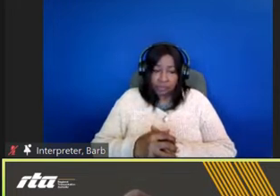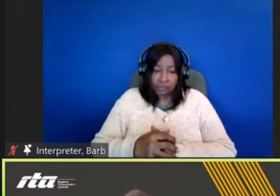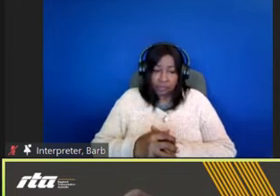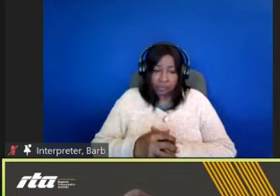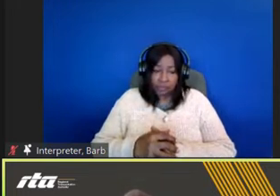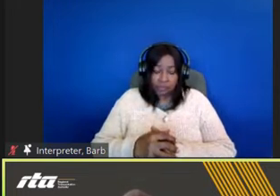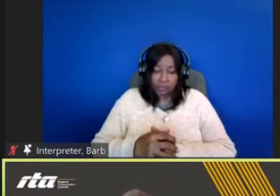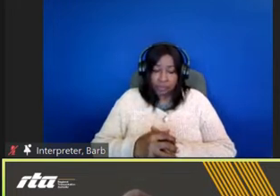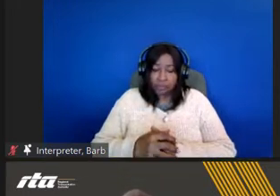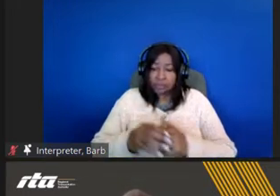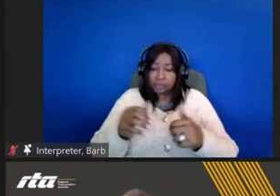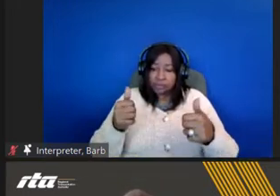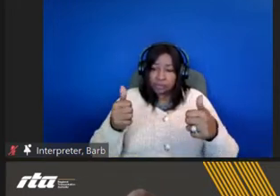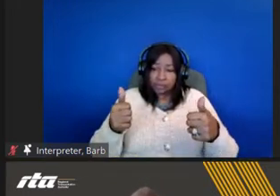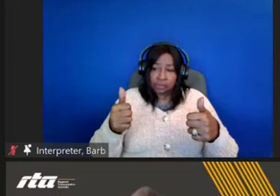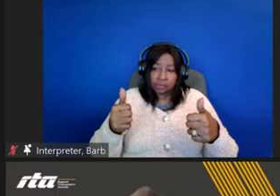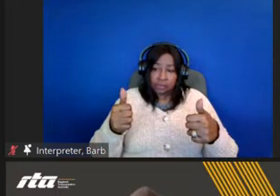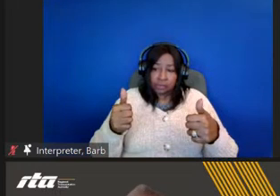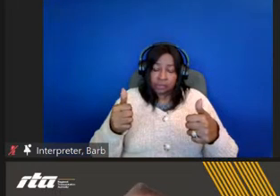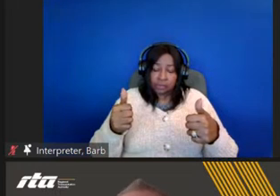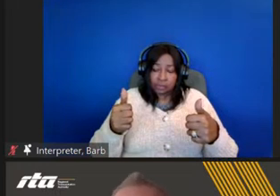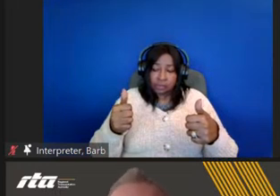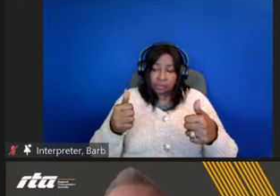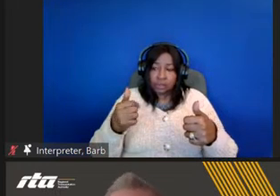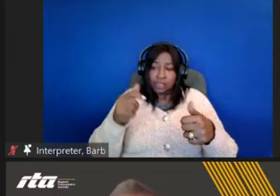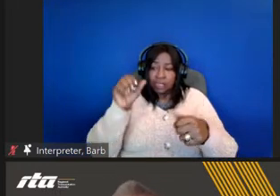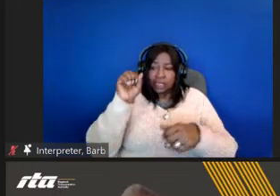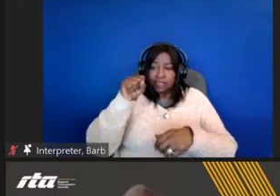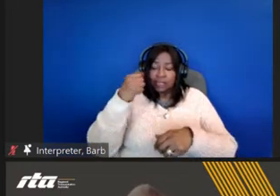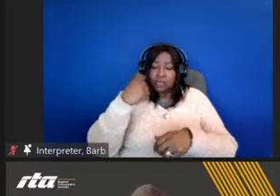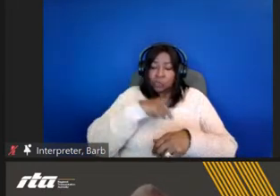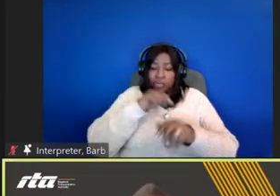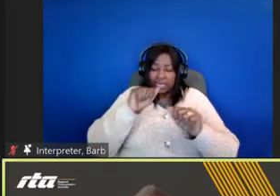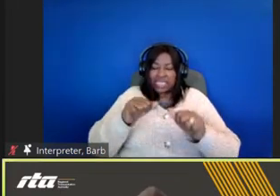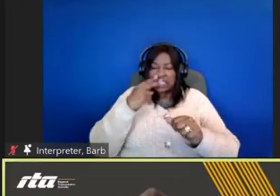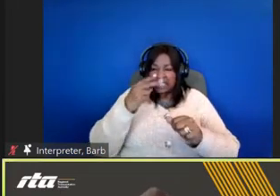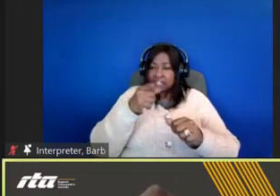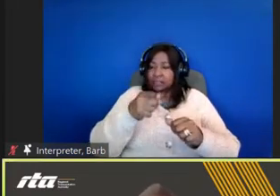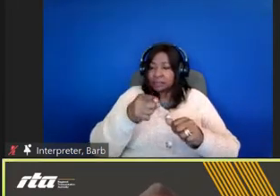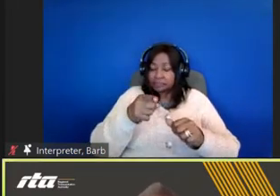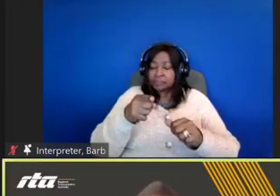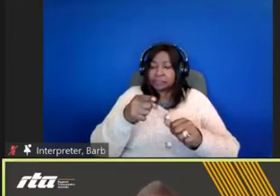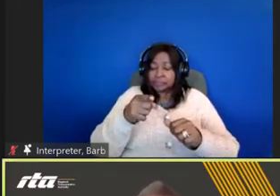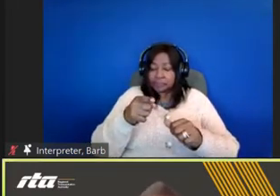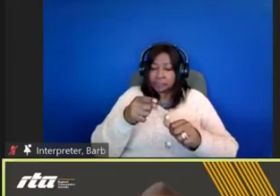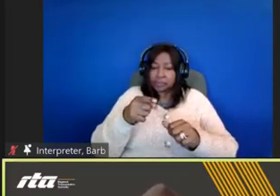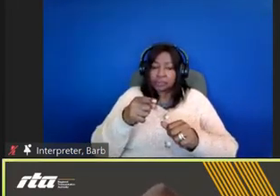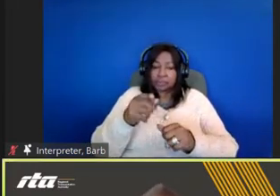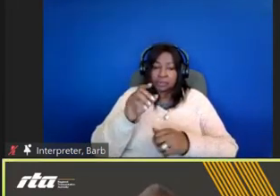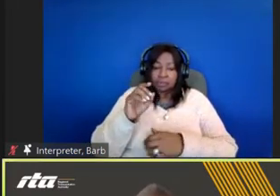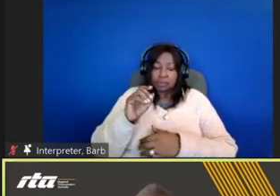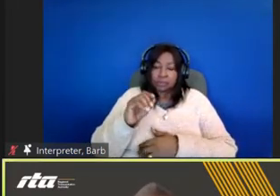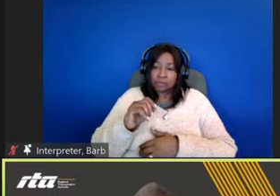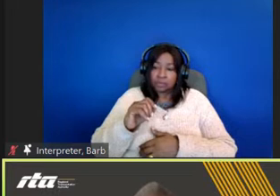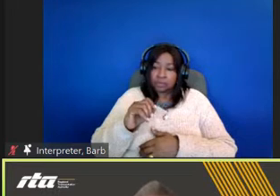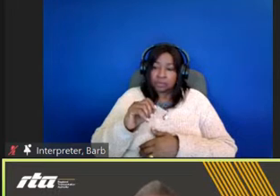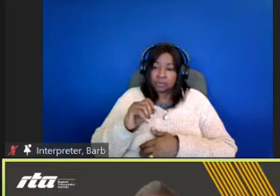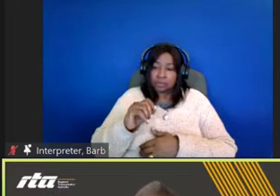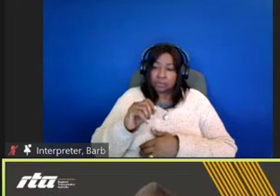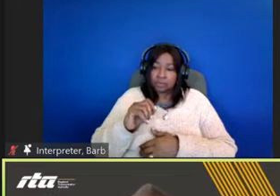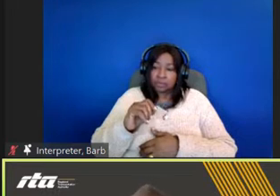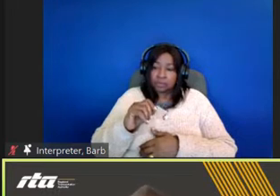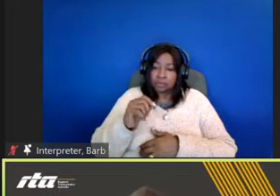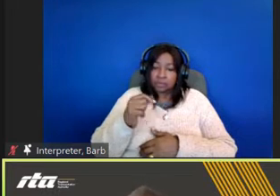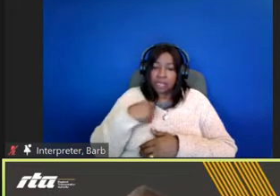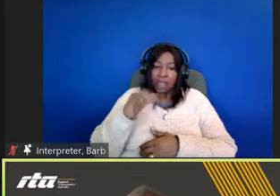Good? Yes, we can see your screen. Okay, perfect. So I will say that I am